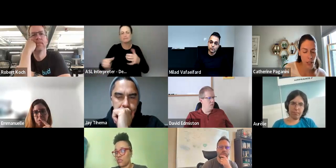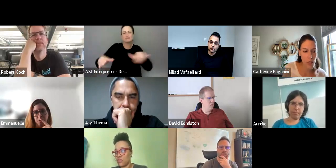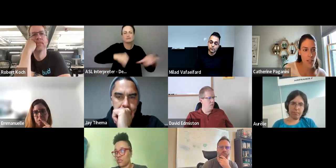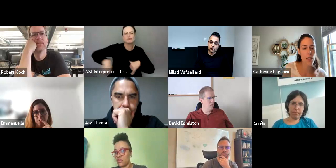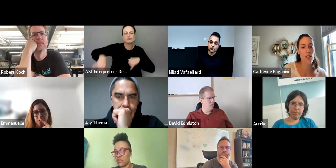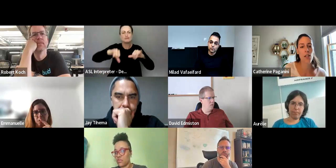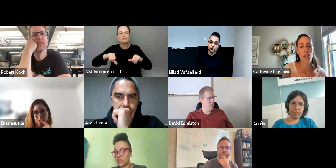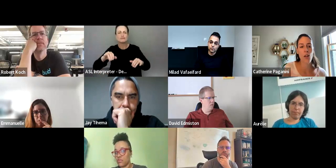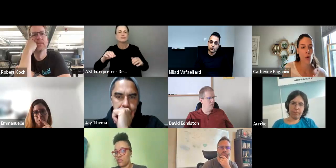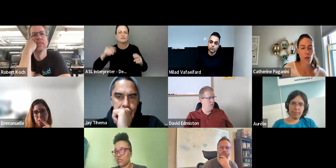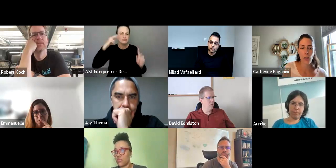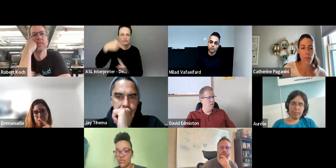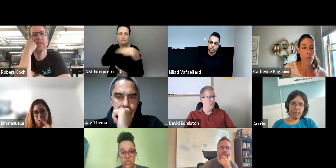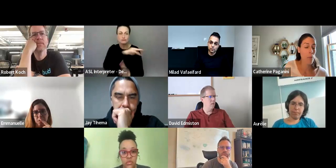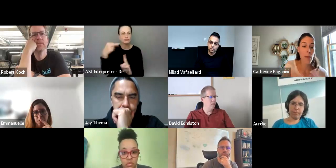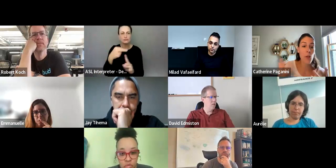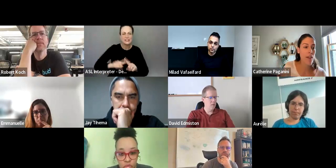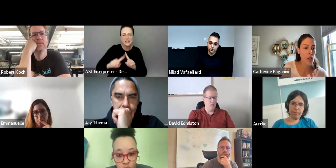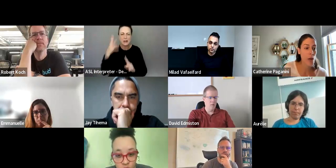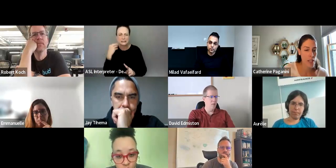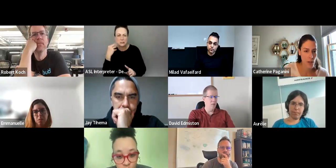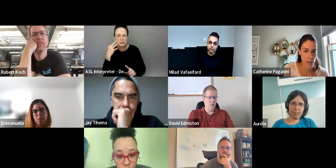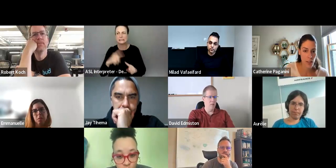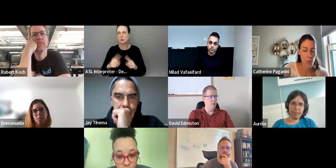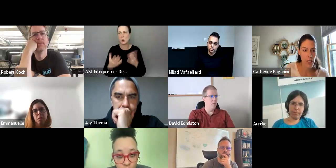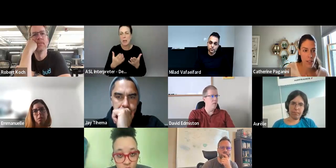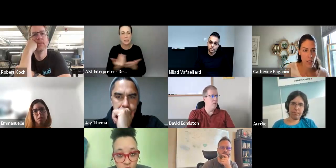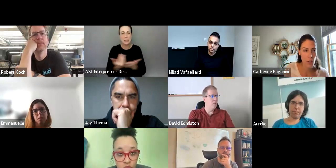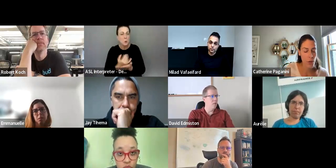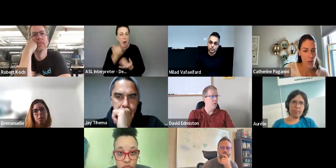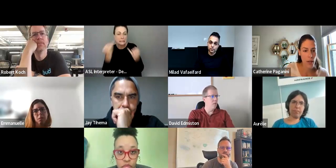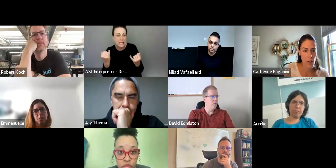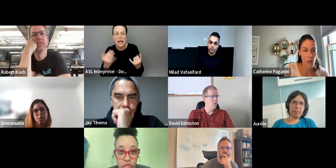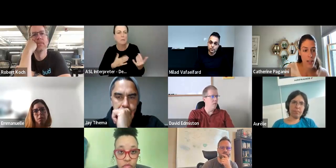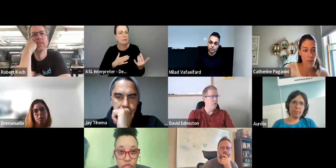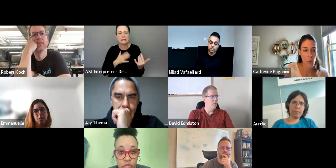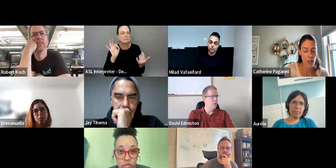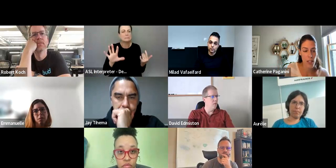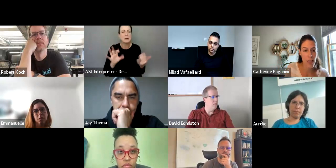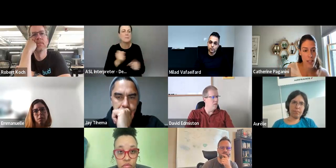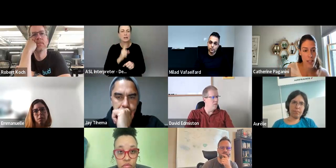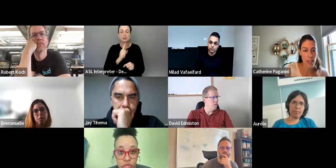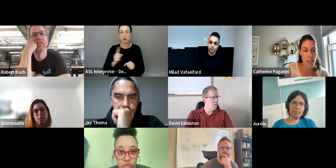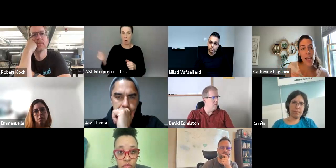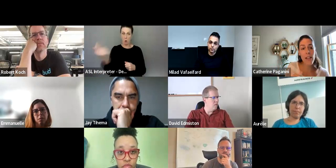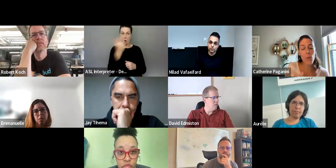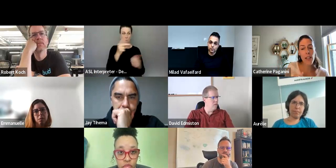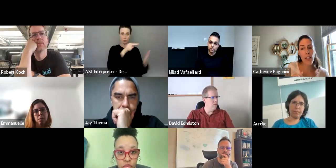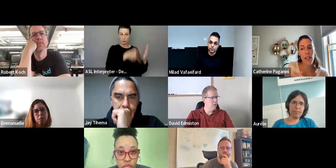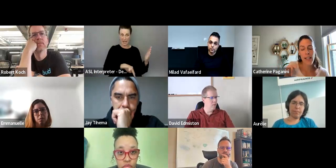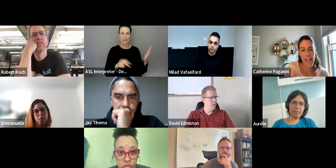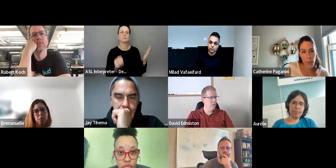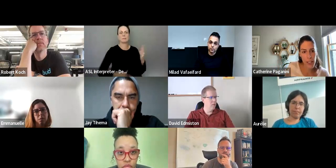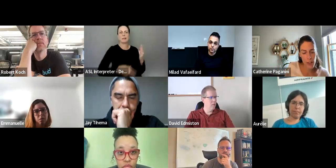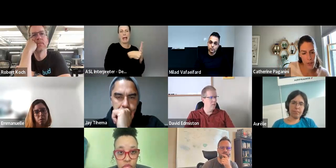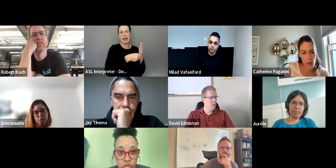different experiences, or maybe you have a new idea or anything. So please, just wanted to make sure that everyone does that. And